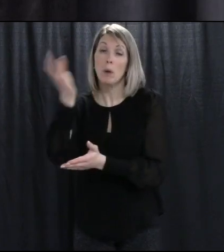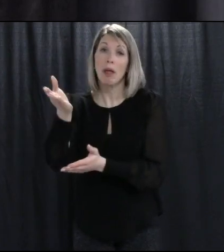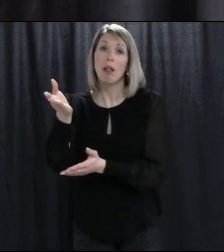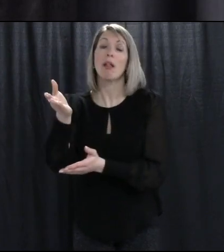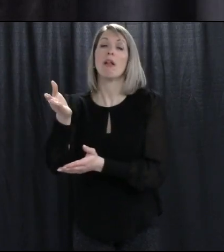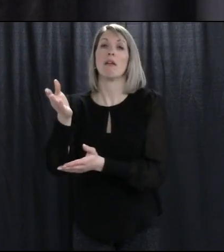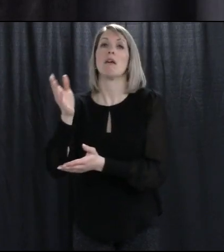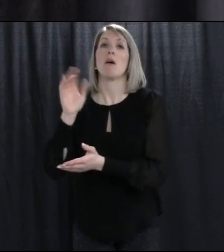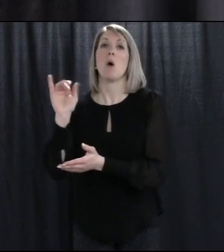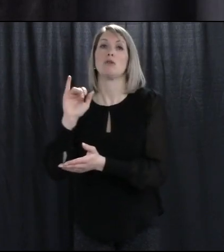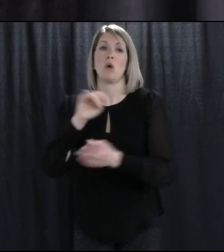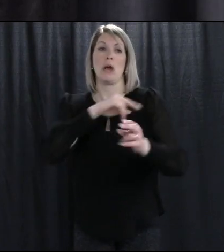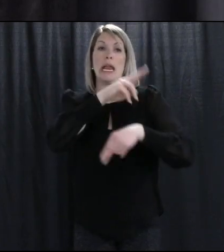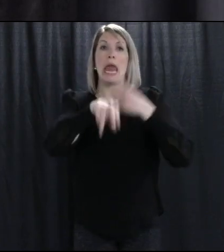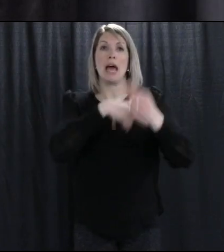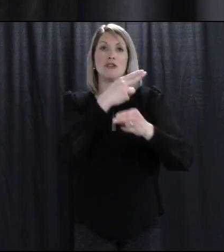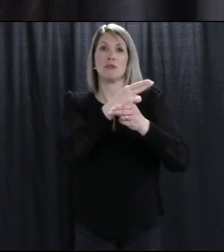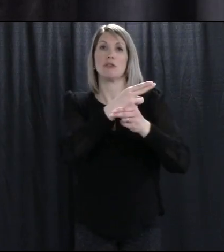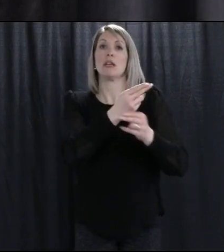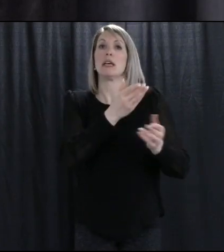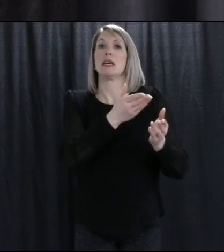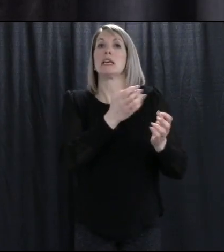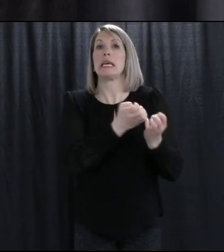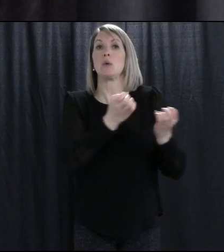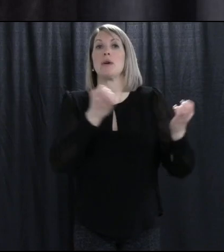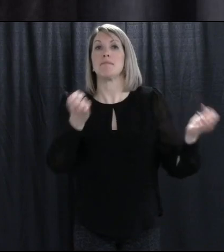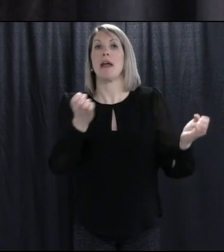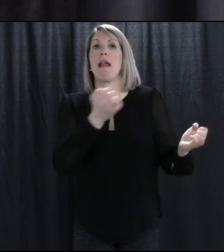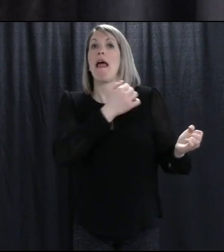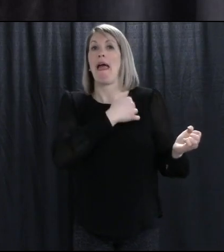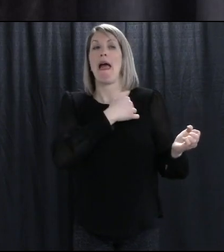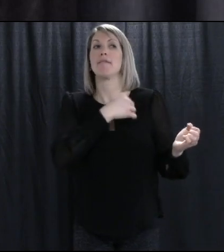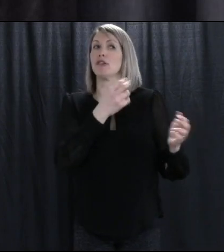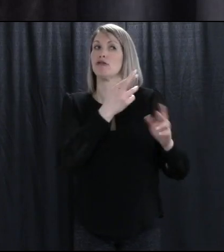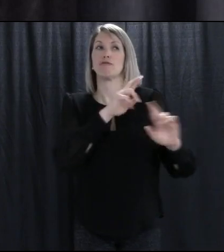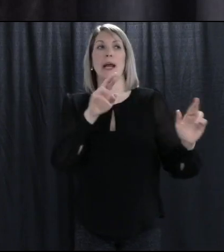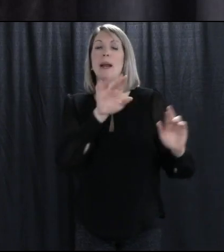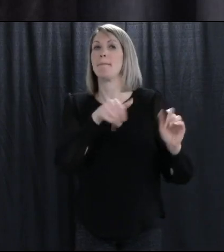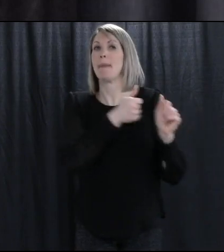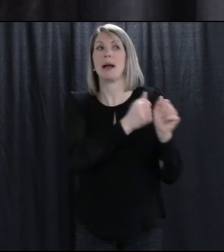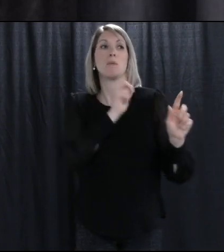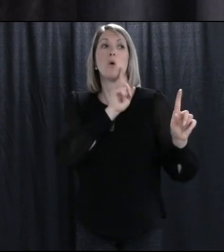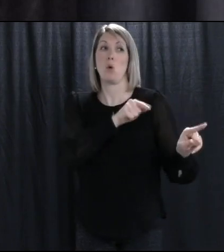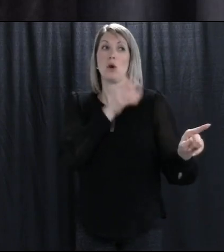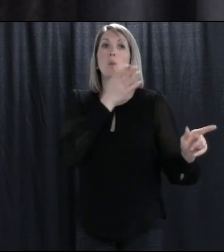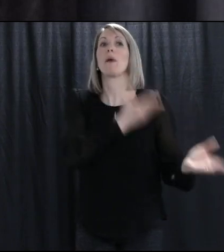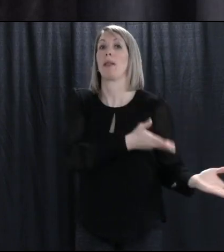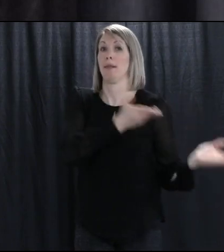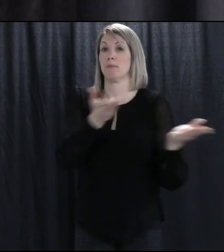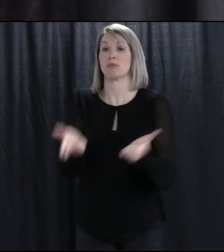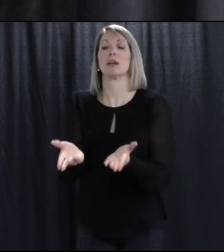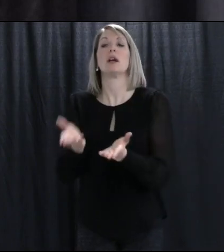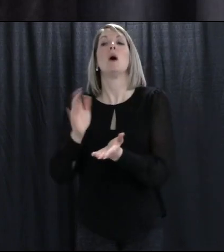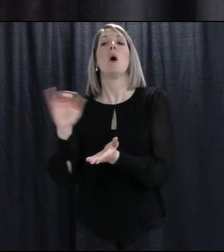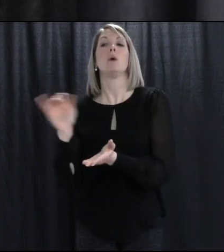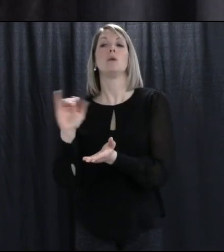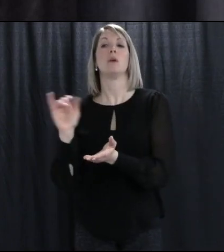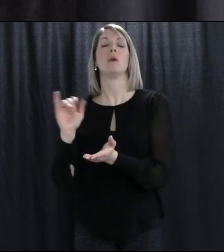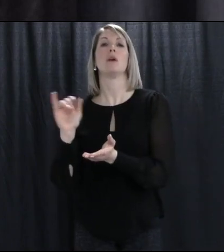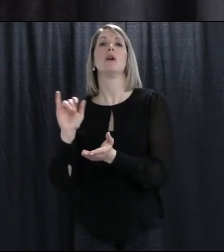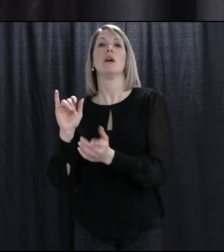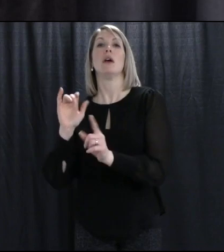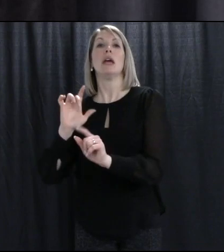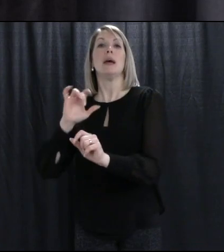access through the National Emergency Strategic Stockpile to augment those. The PPE is available.